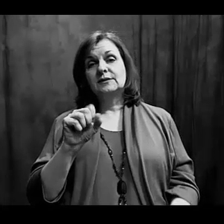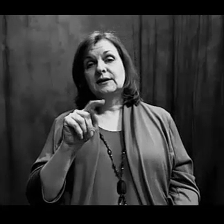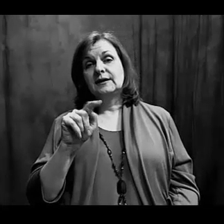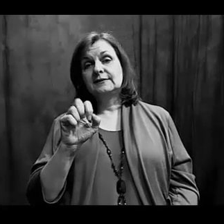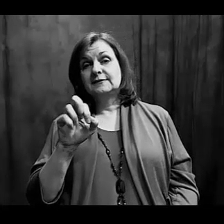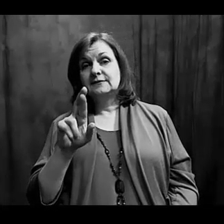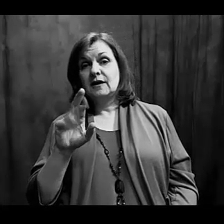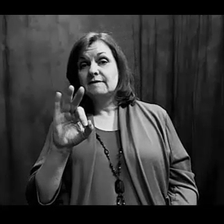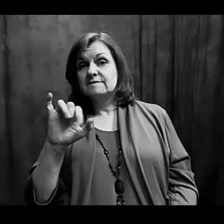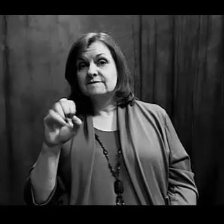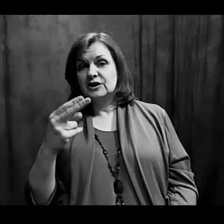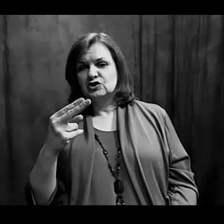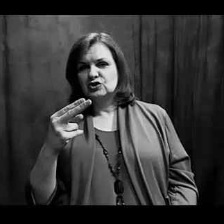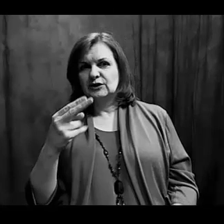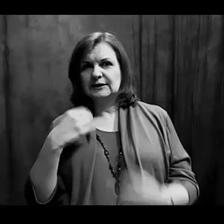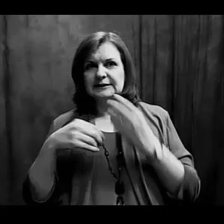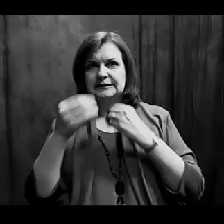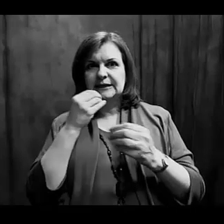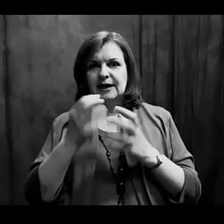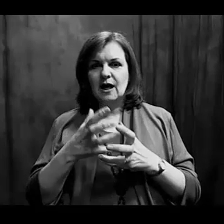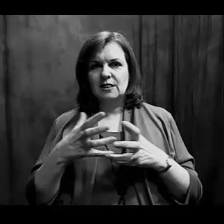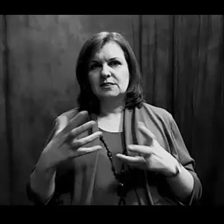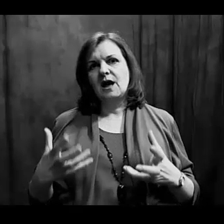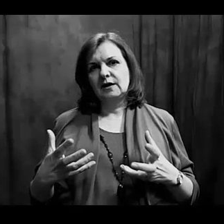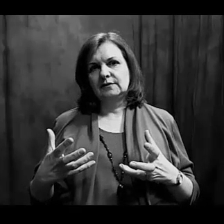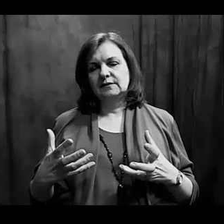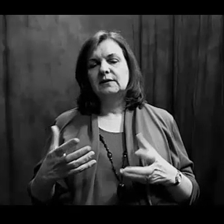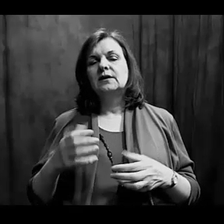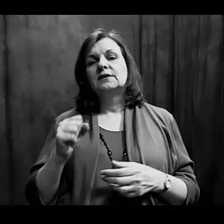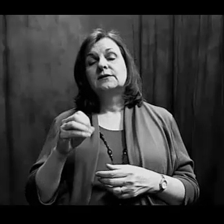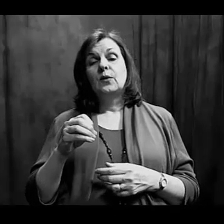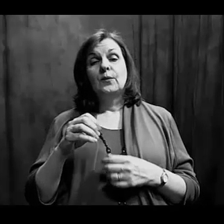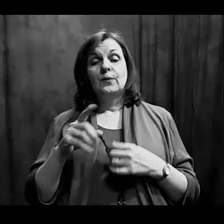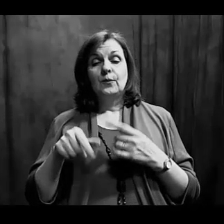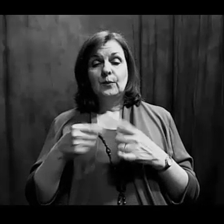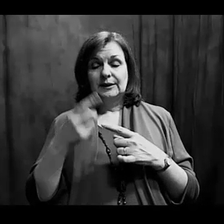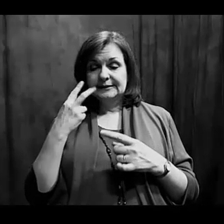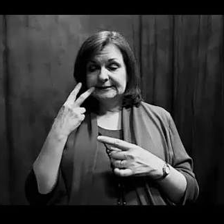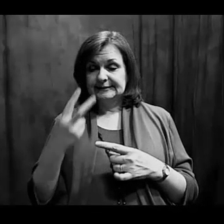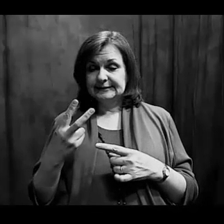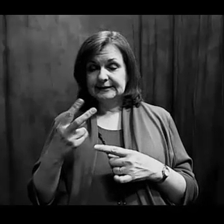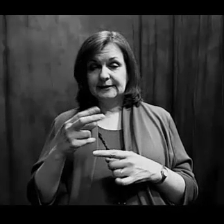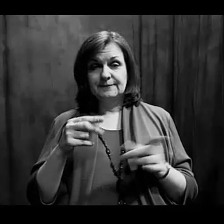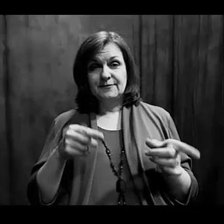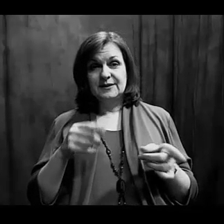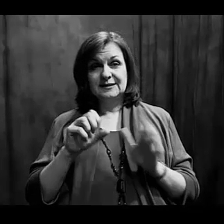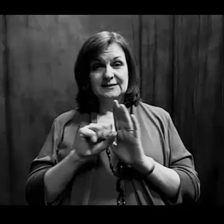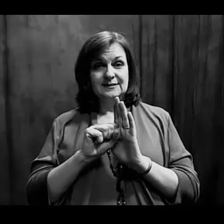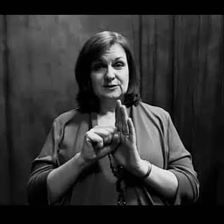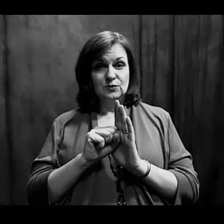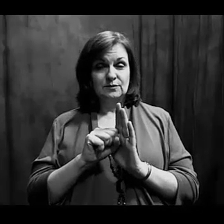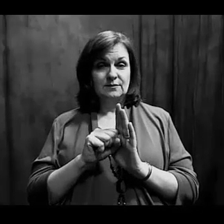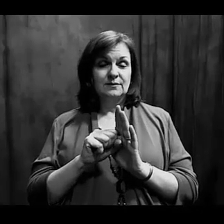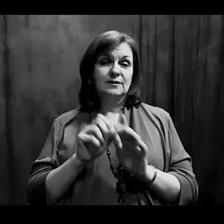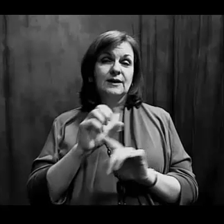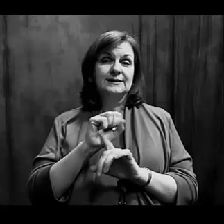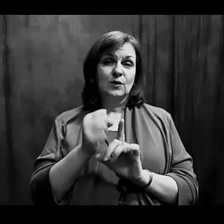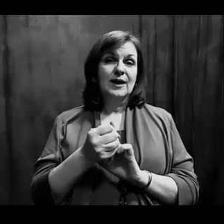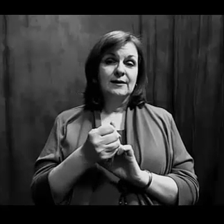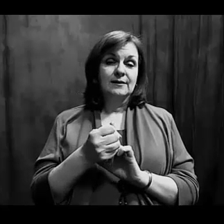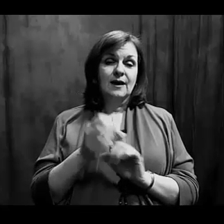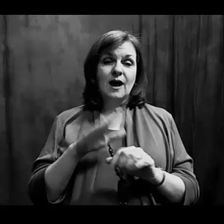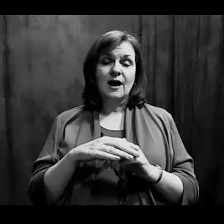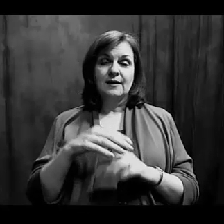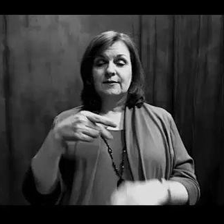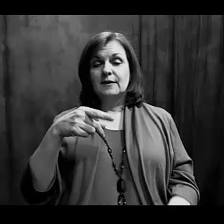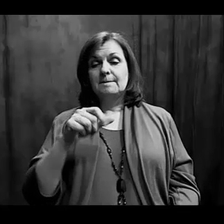about starfish before and their voracious appetite. And so when we look at starfish, in